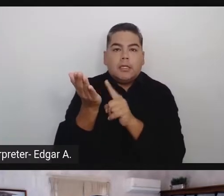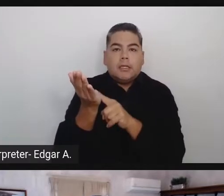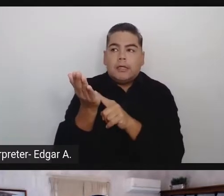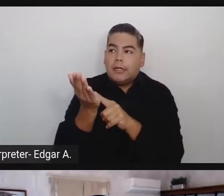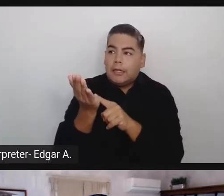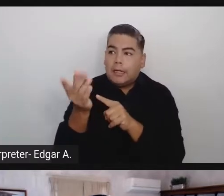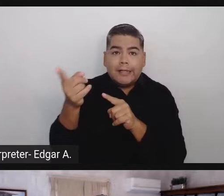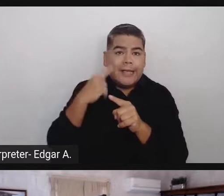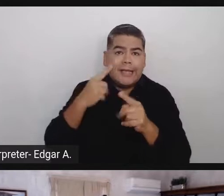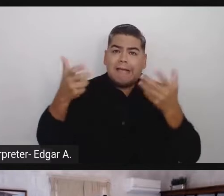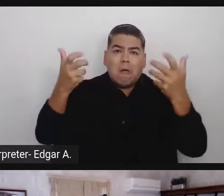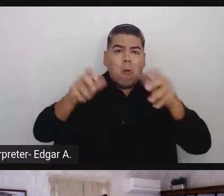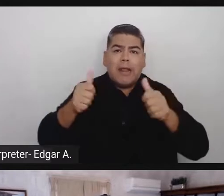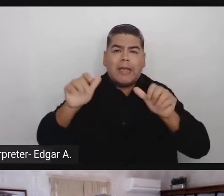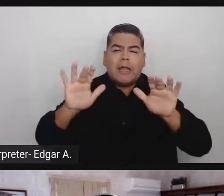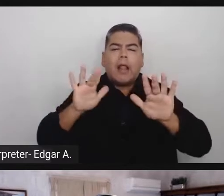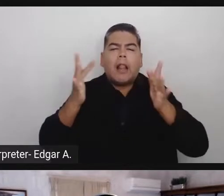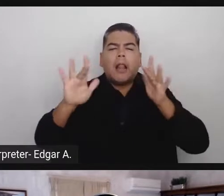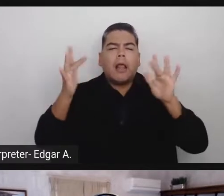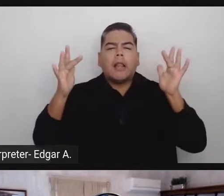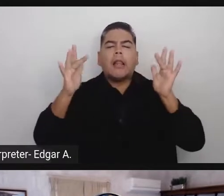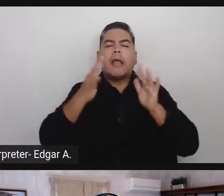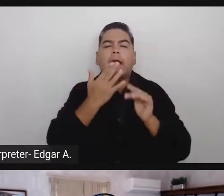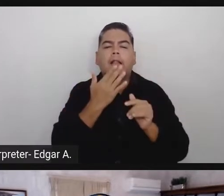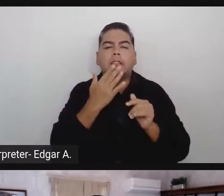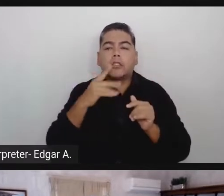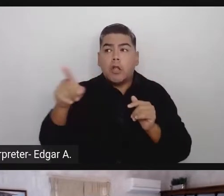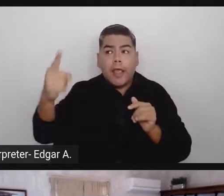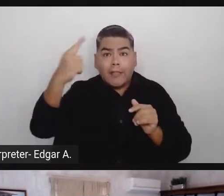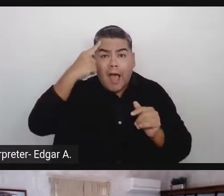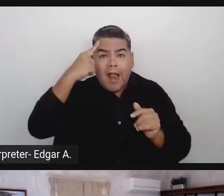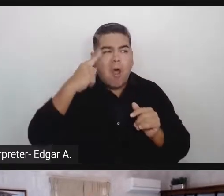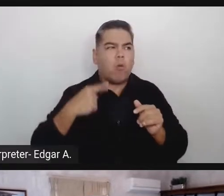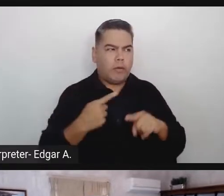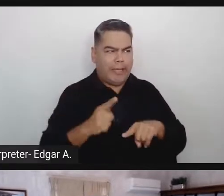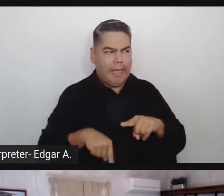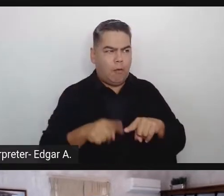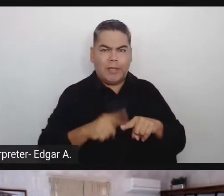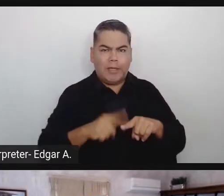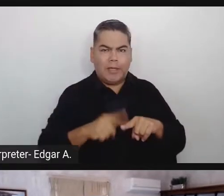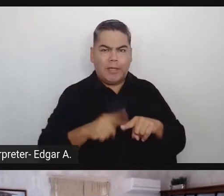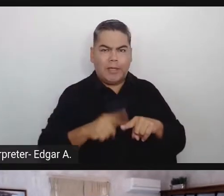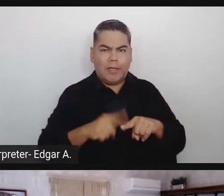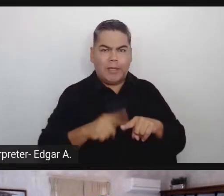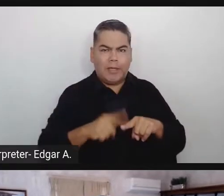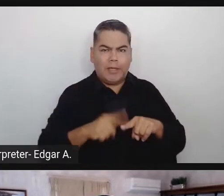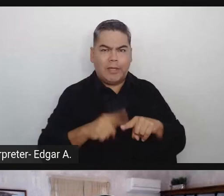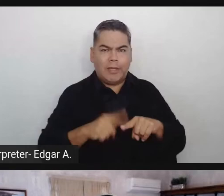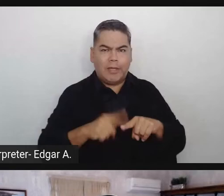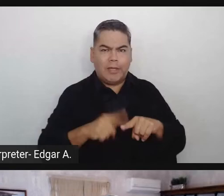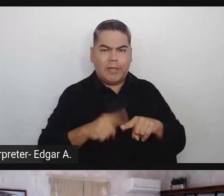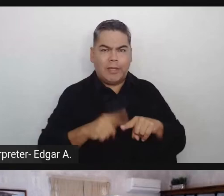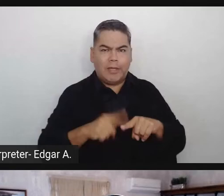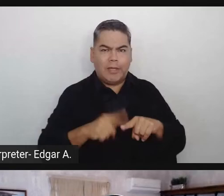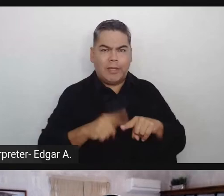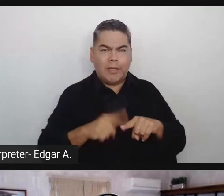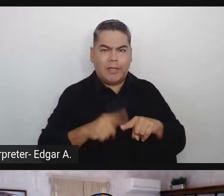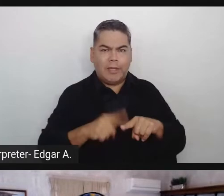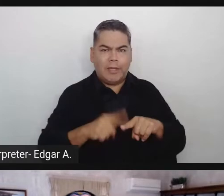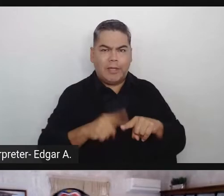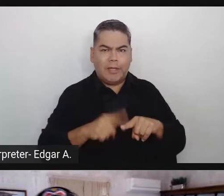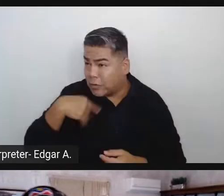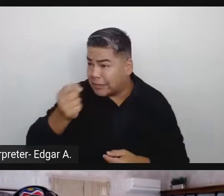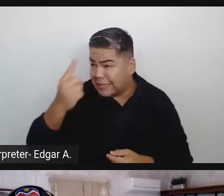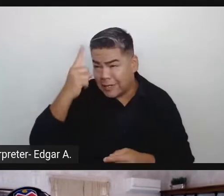colors because they didn't think we'd be able to use them. So then they wondered, why is the design so dark? Like, well, I didn't realize you didn't send me all the